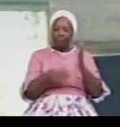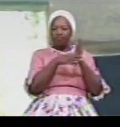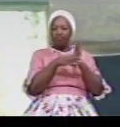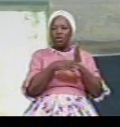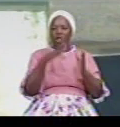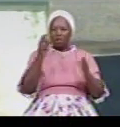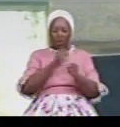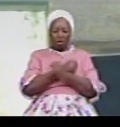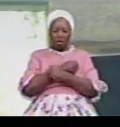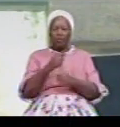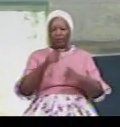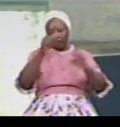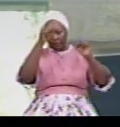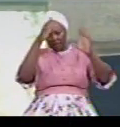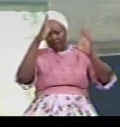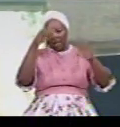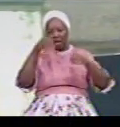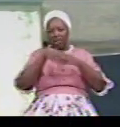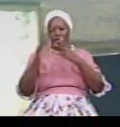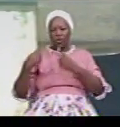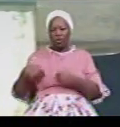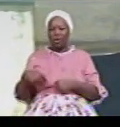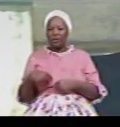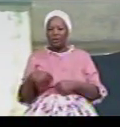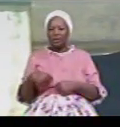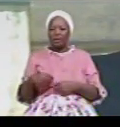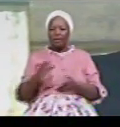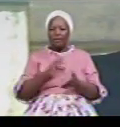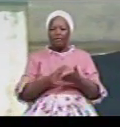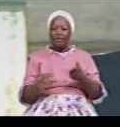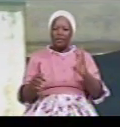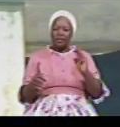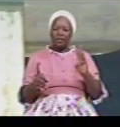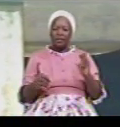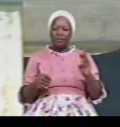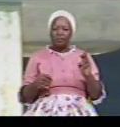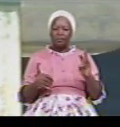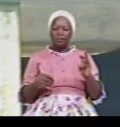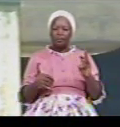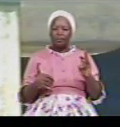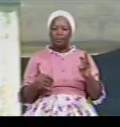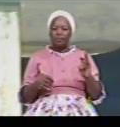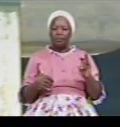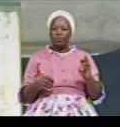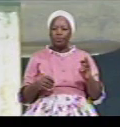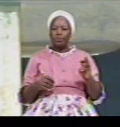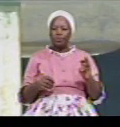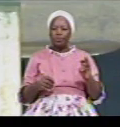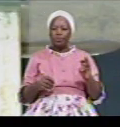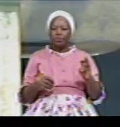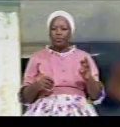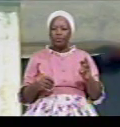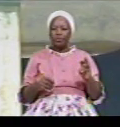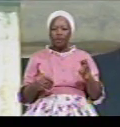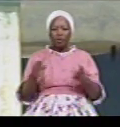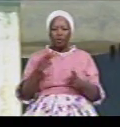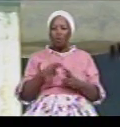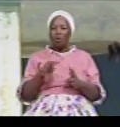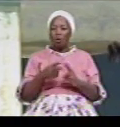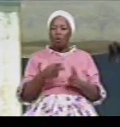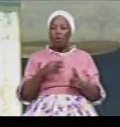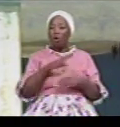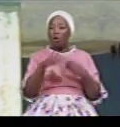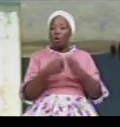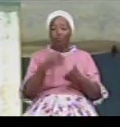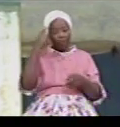of the Father in your heart. Verse 16, "For all that is in the world,